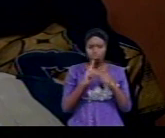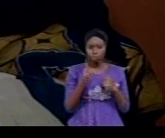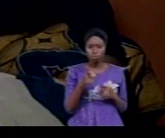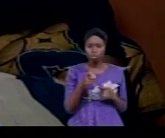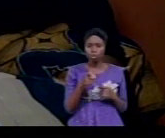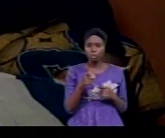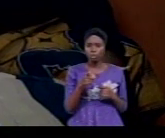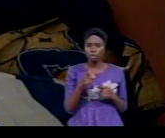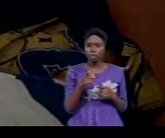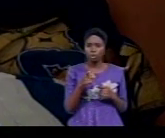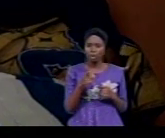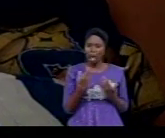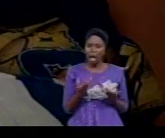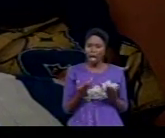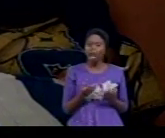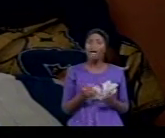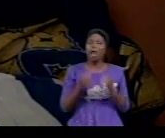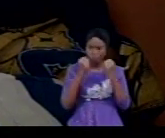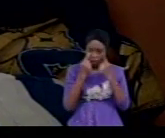Richard.